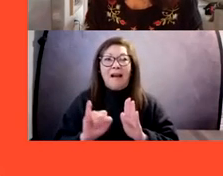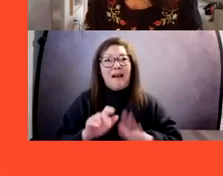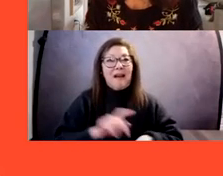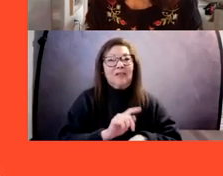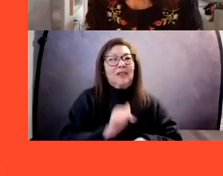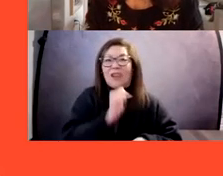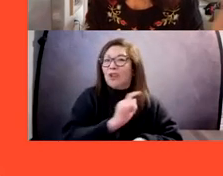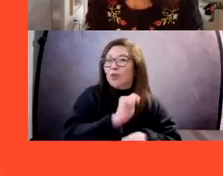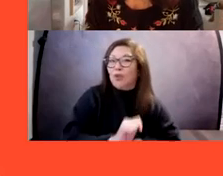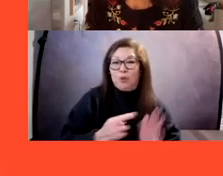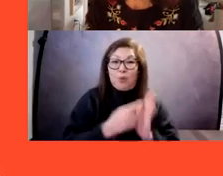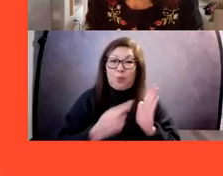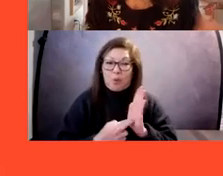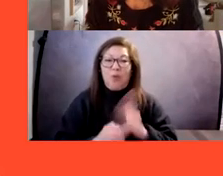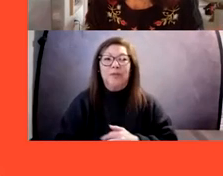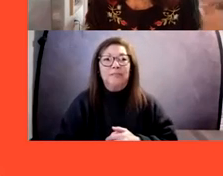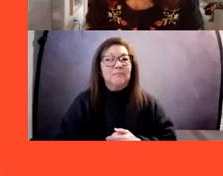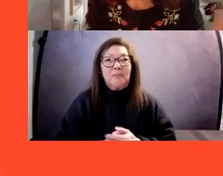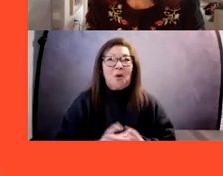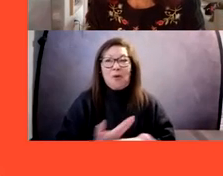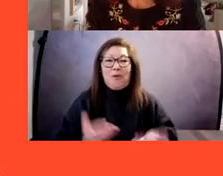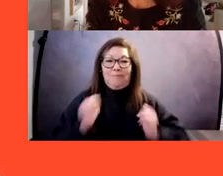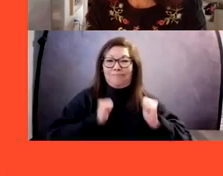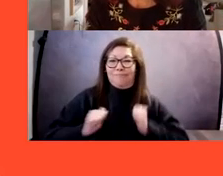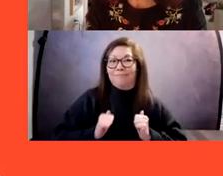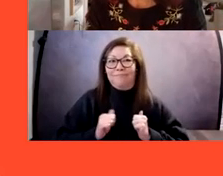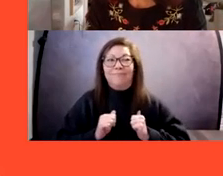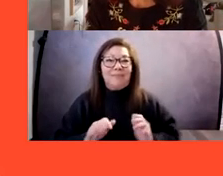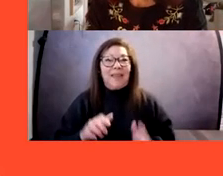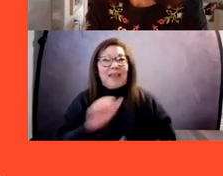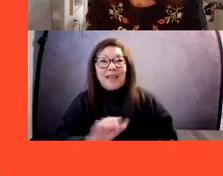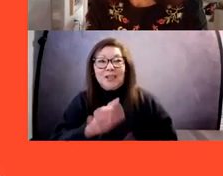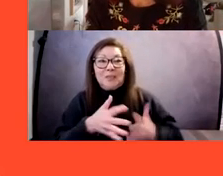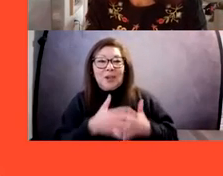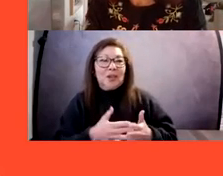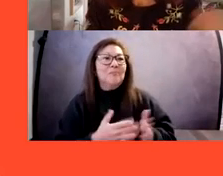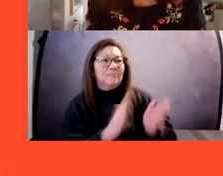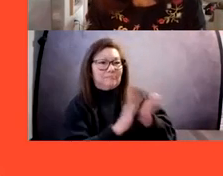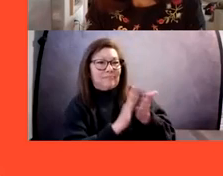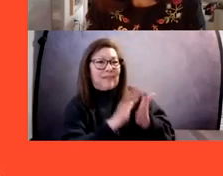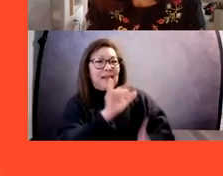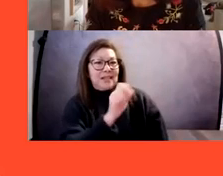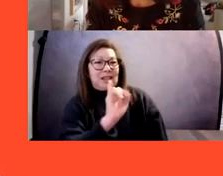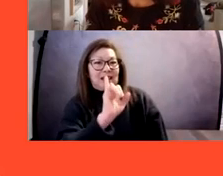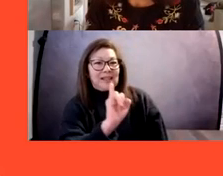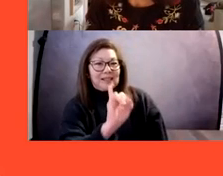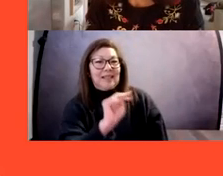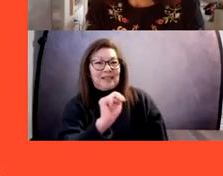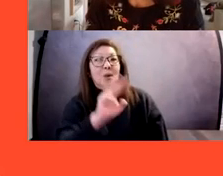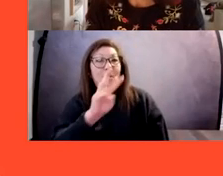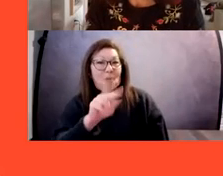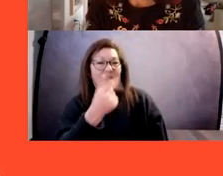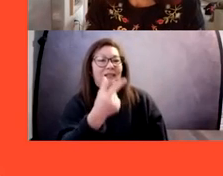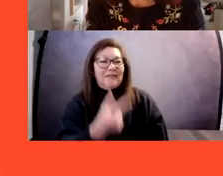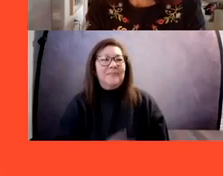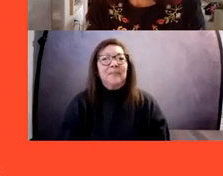roles. So all you Broadway Asians, you have Jadin Wong to thank. So before we start with the information